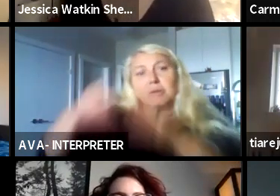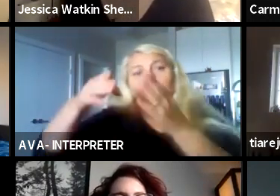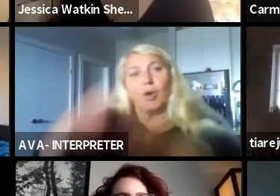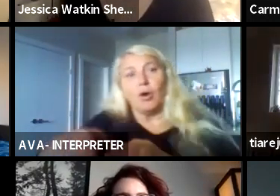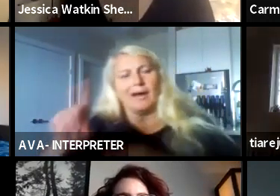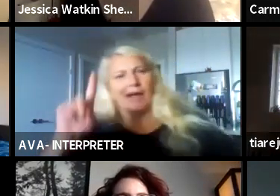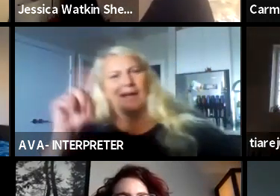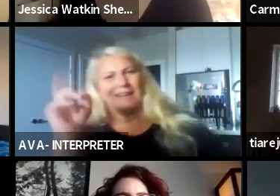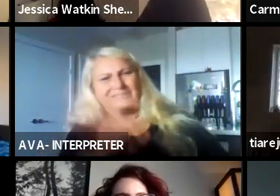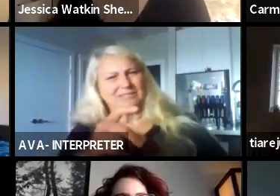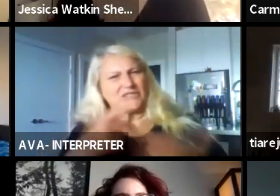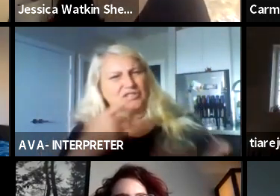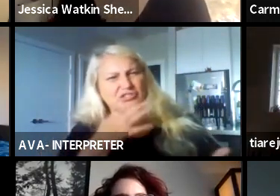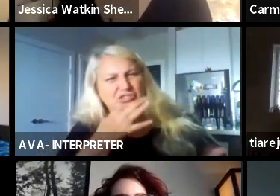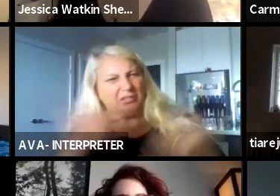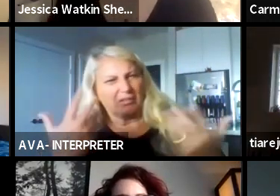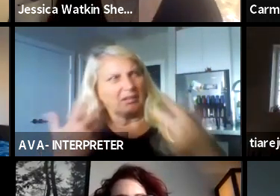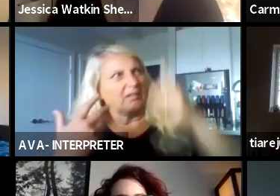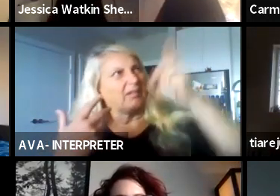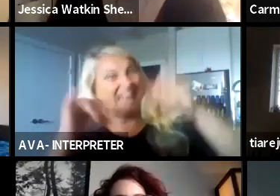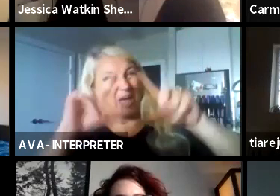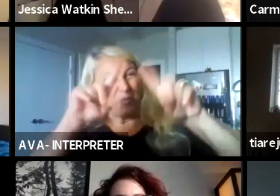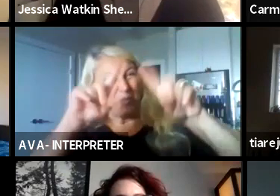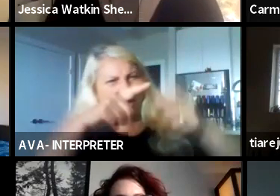come up with those?